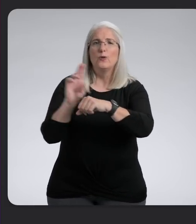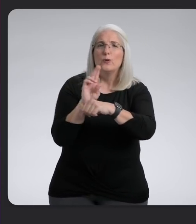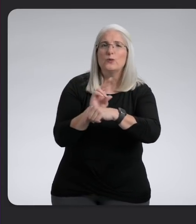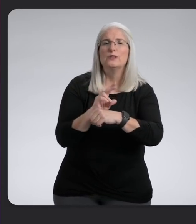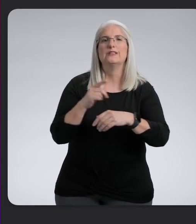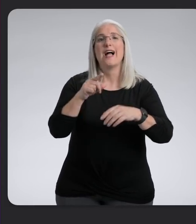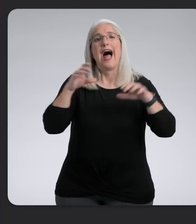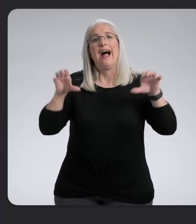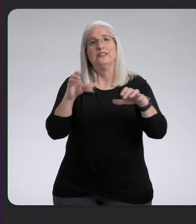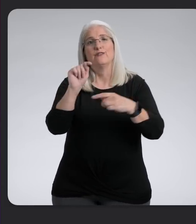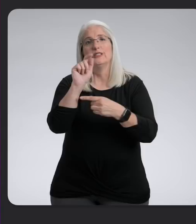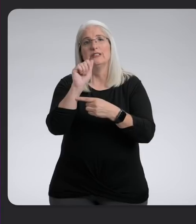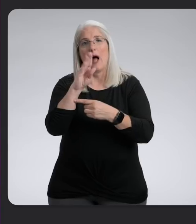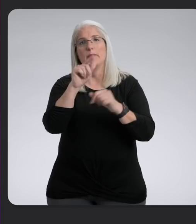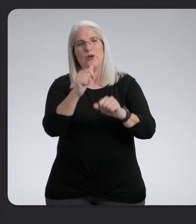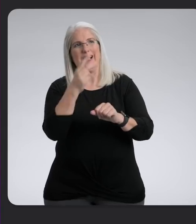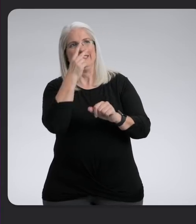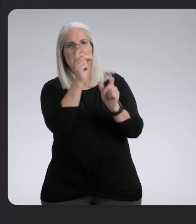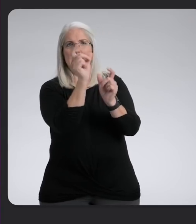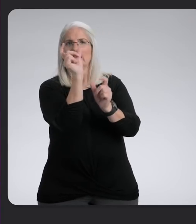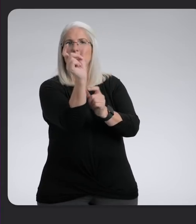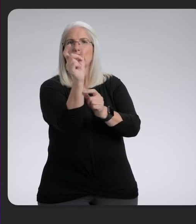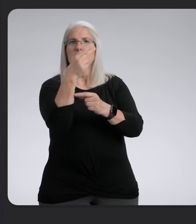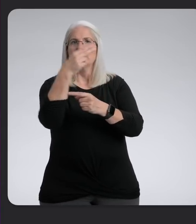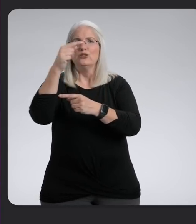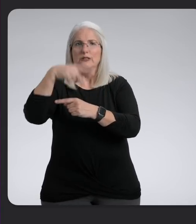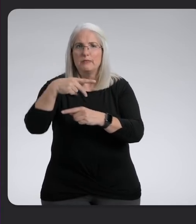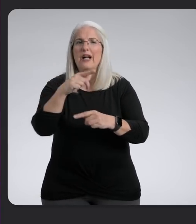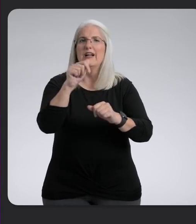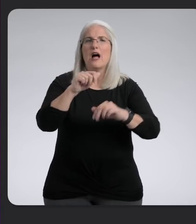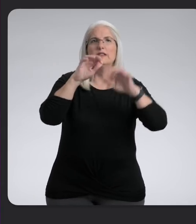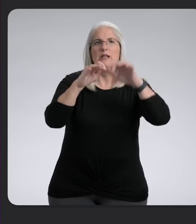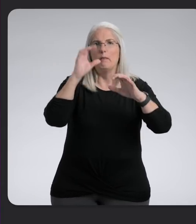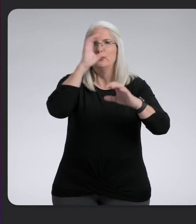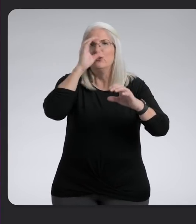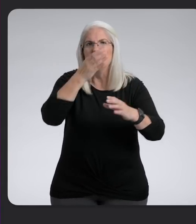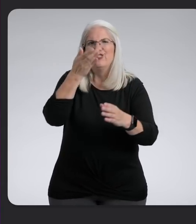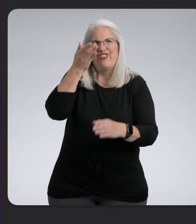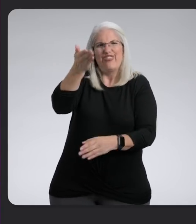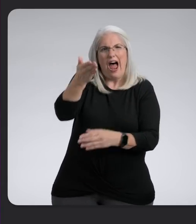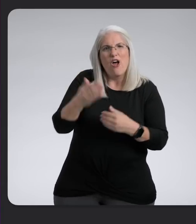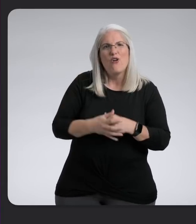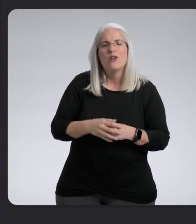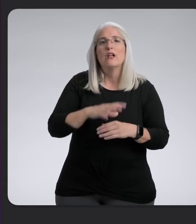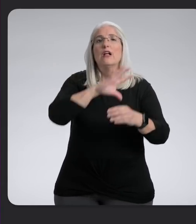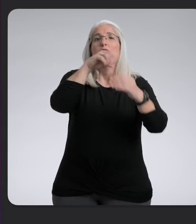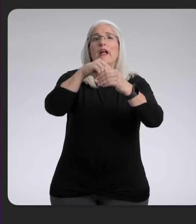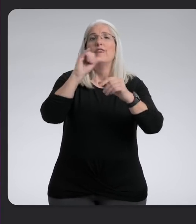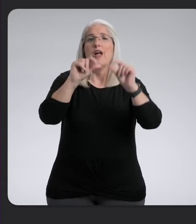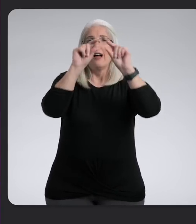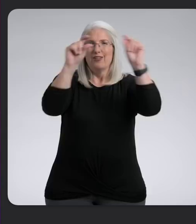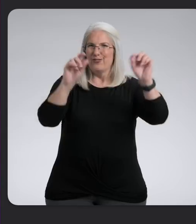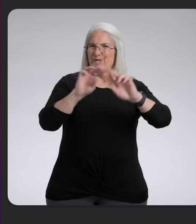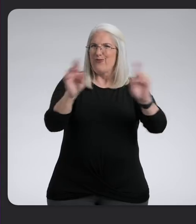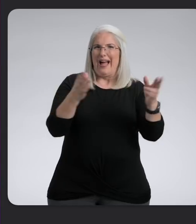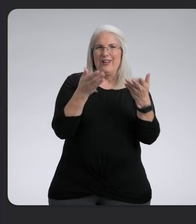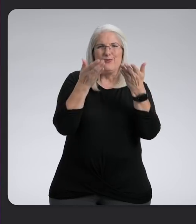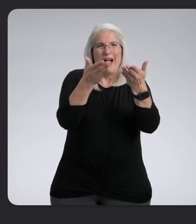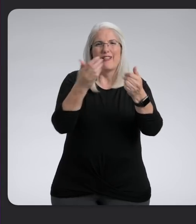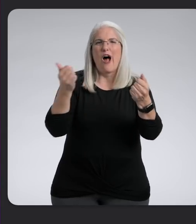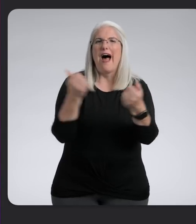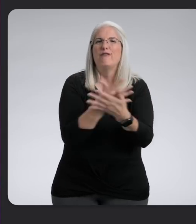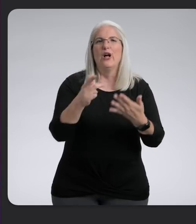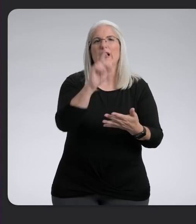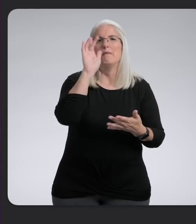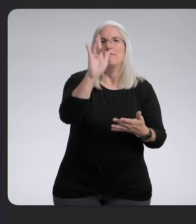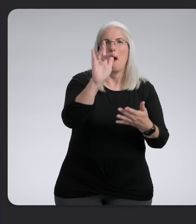and then I can search right from here. Reader is in the tab bar whenever I need it, and everything else is right here in the More menu. Check